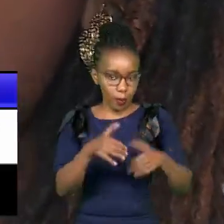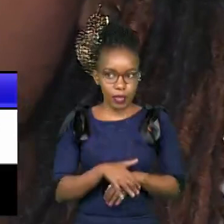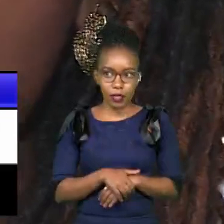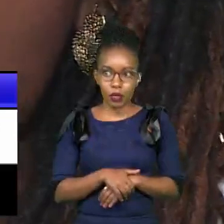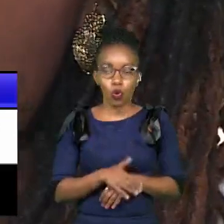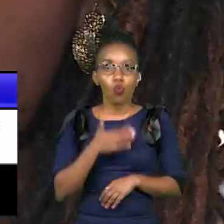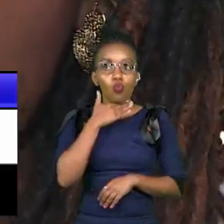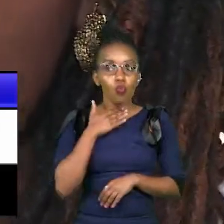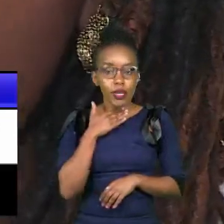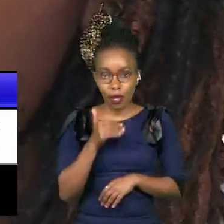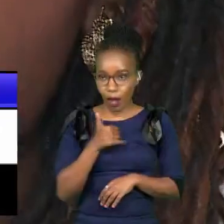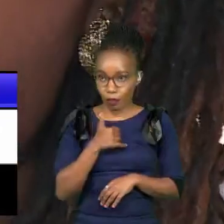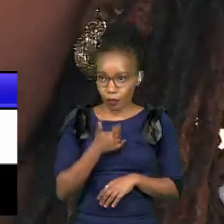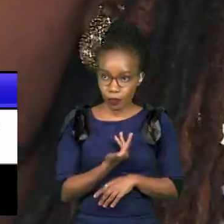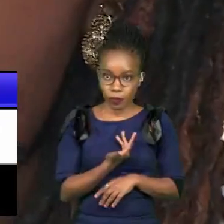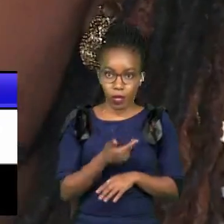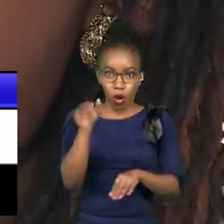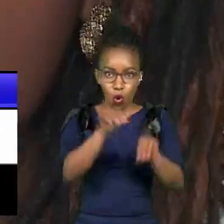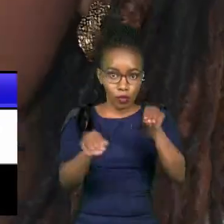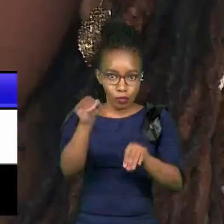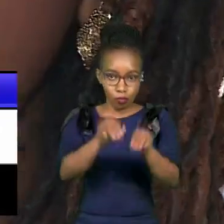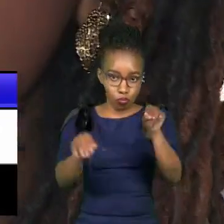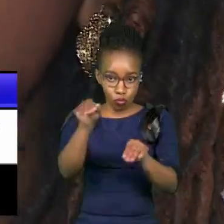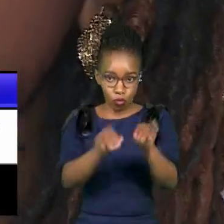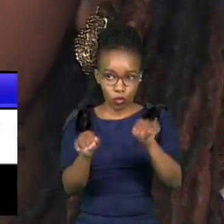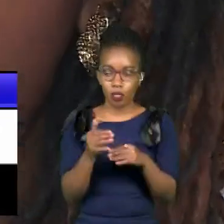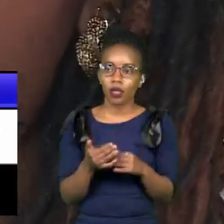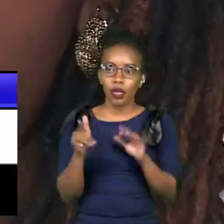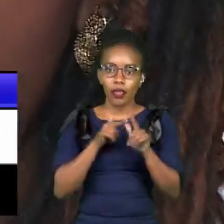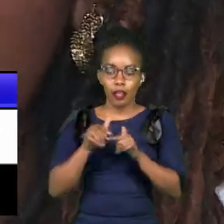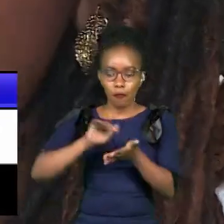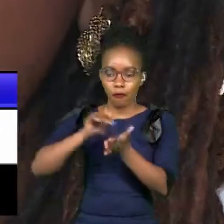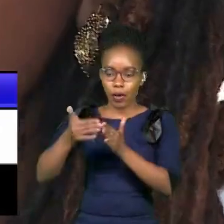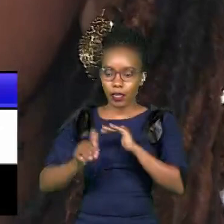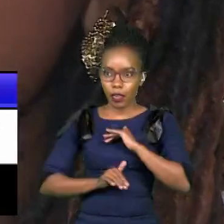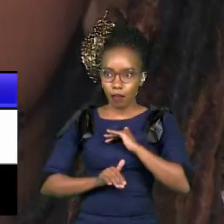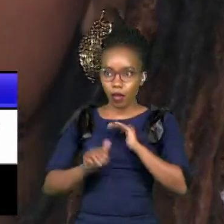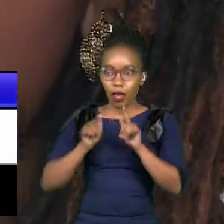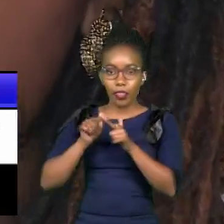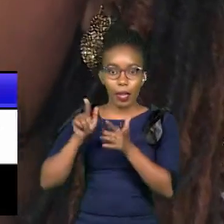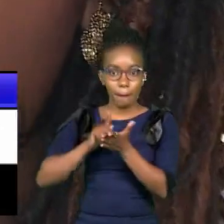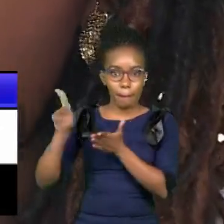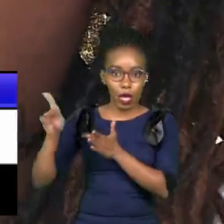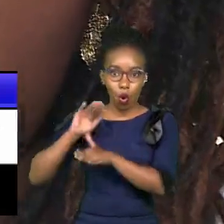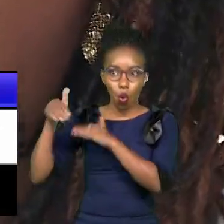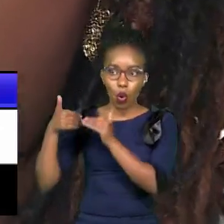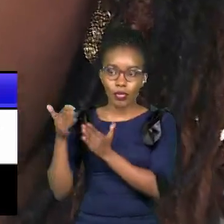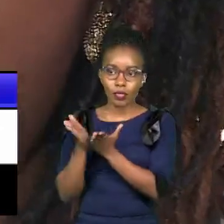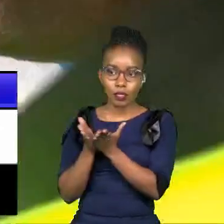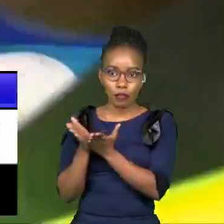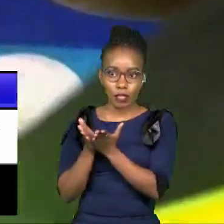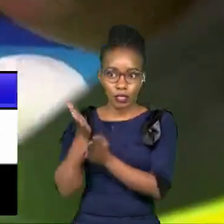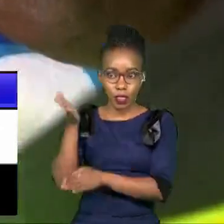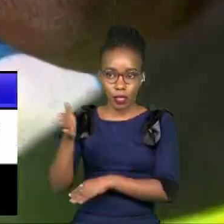a big pool of contributors, so that you can have enough funding, so that you're able to pay for all the services that are